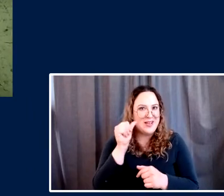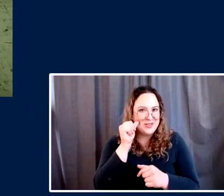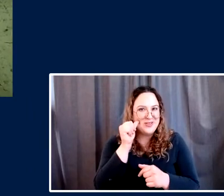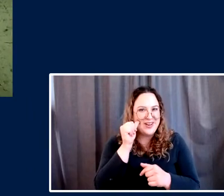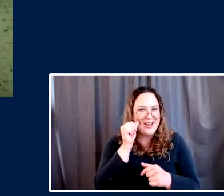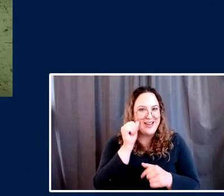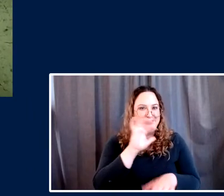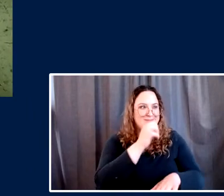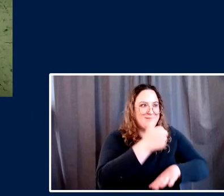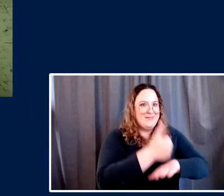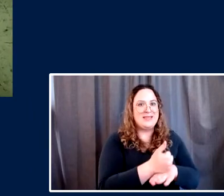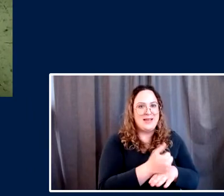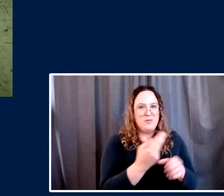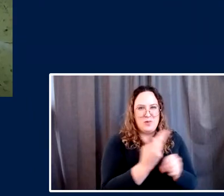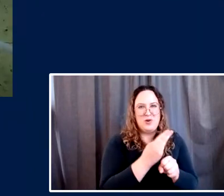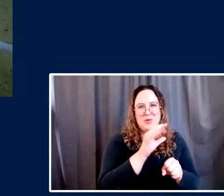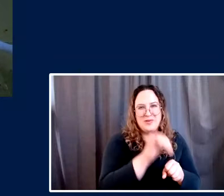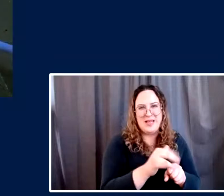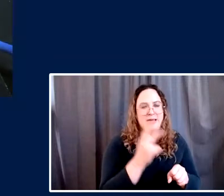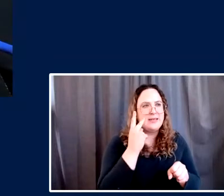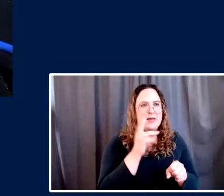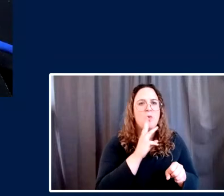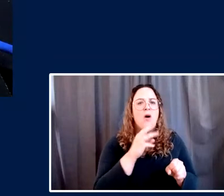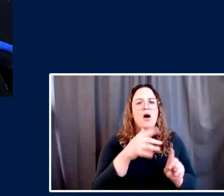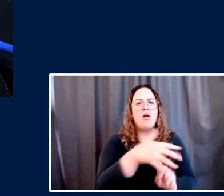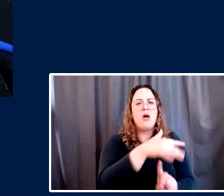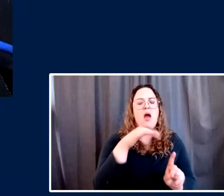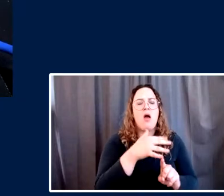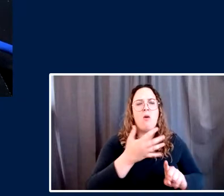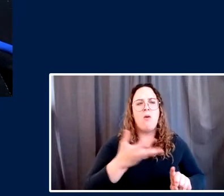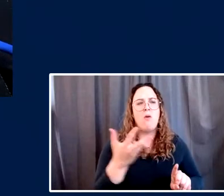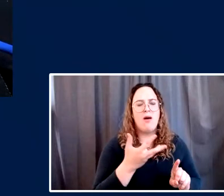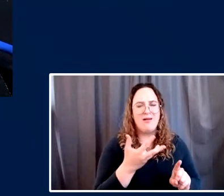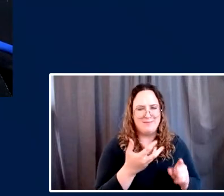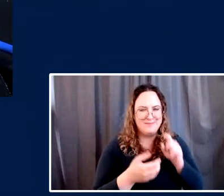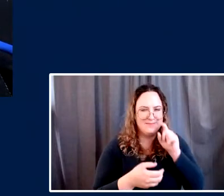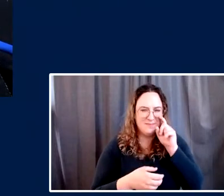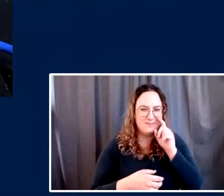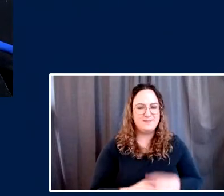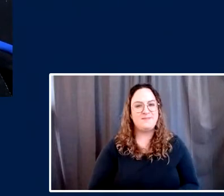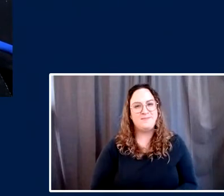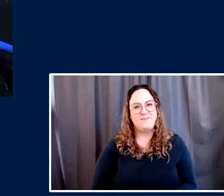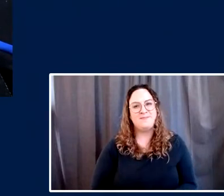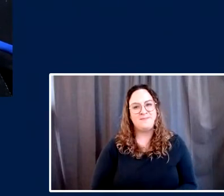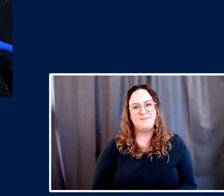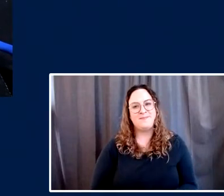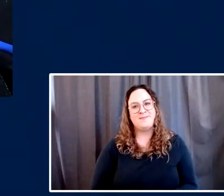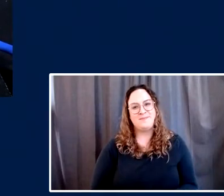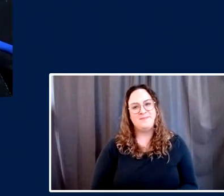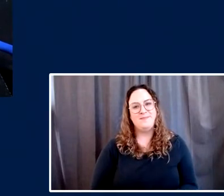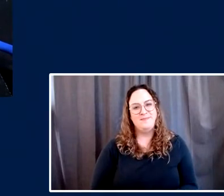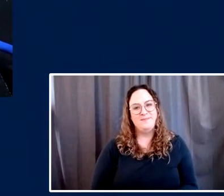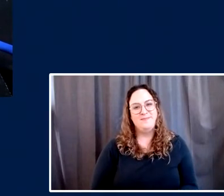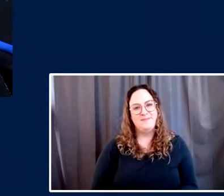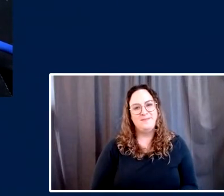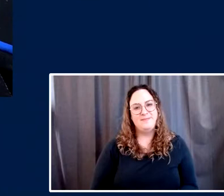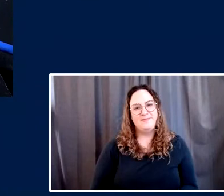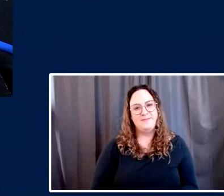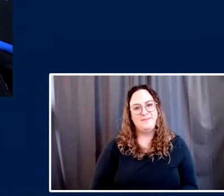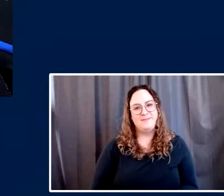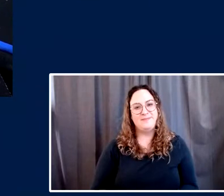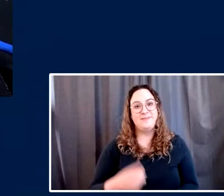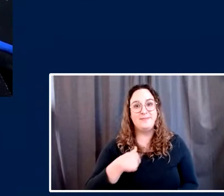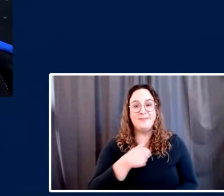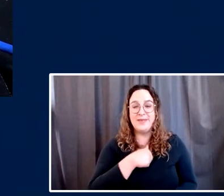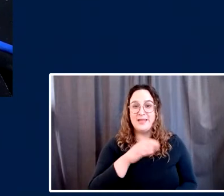up. This allows us to view what the camera of the coral camera is seeing up here in the control room, so we